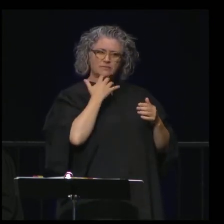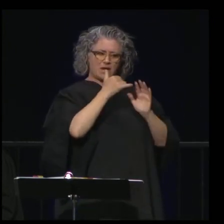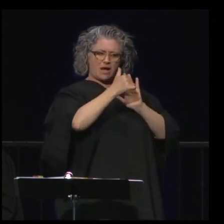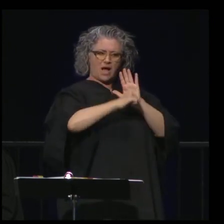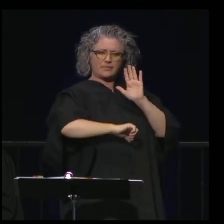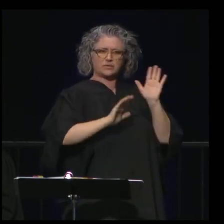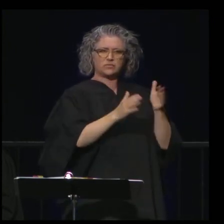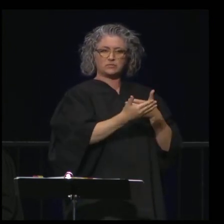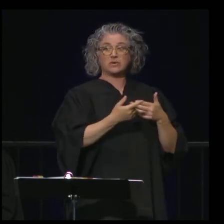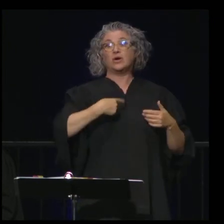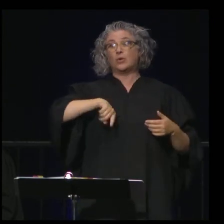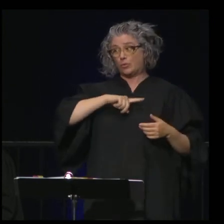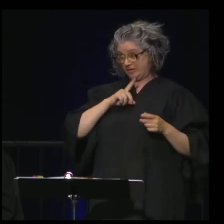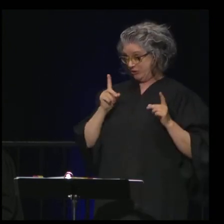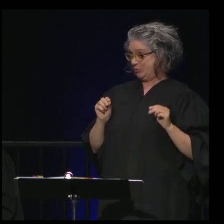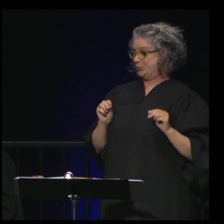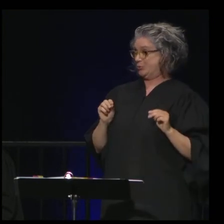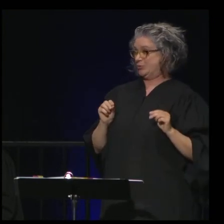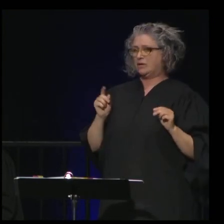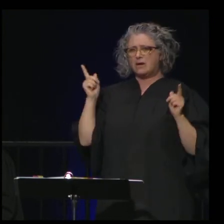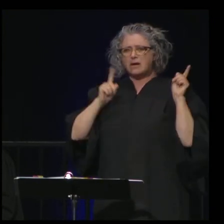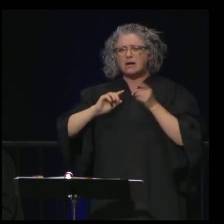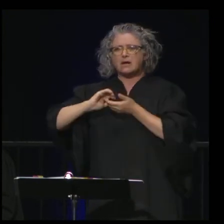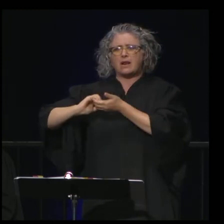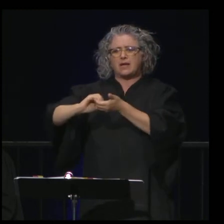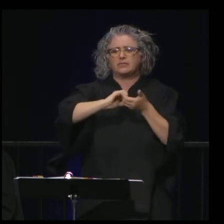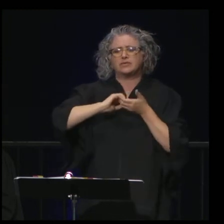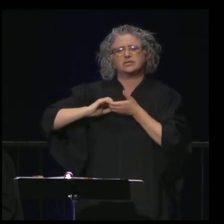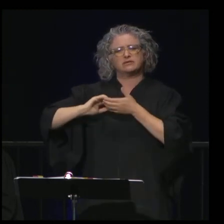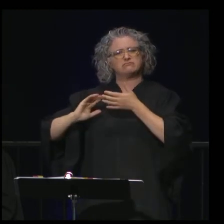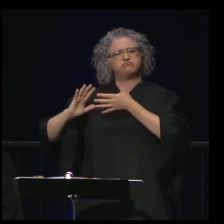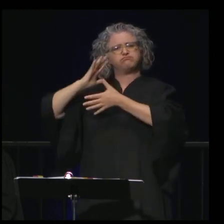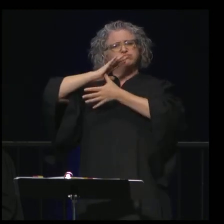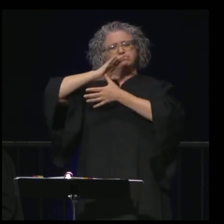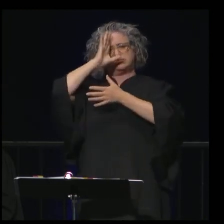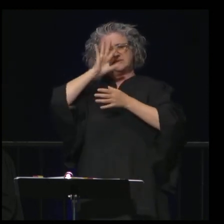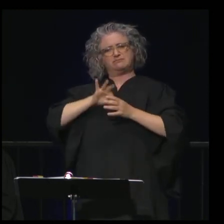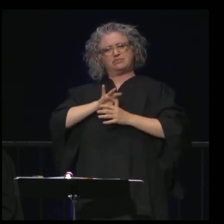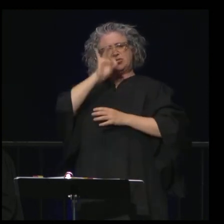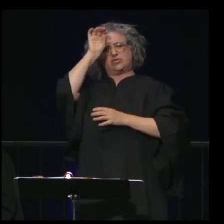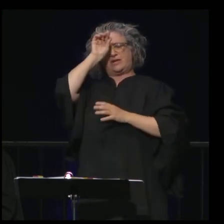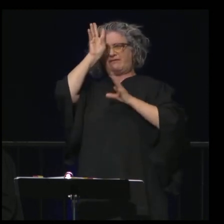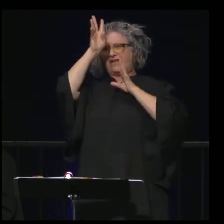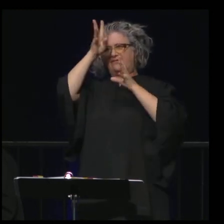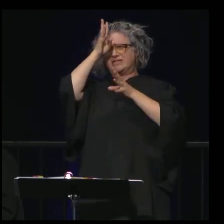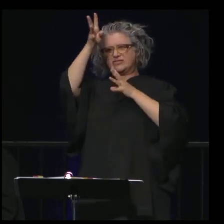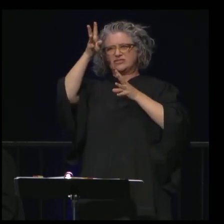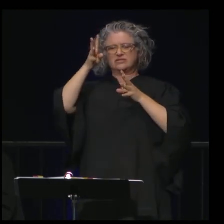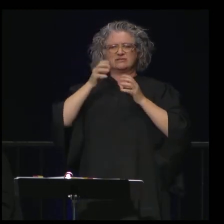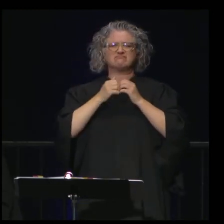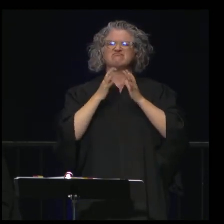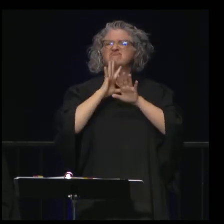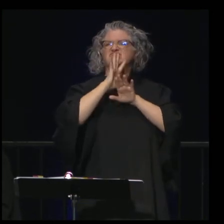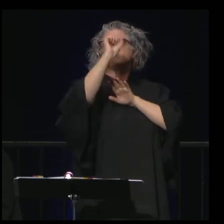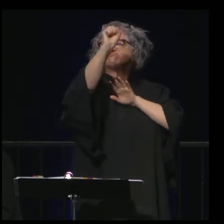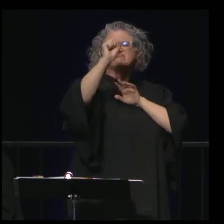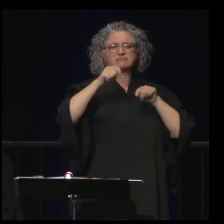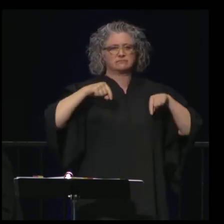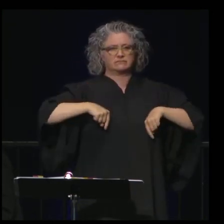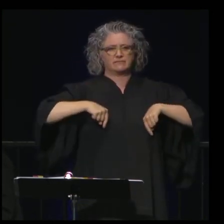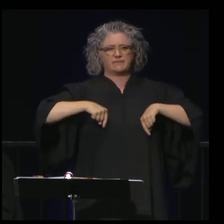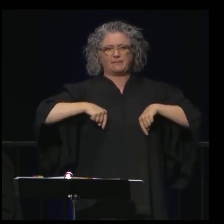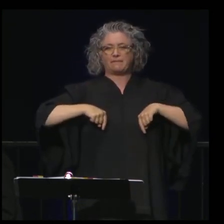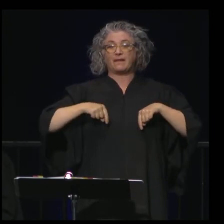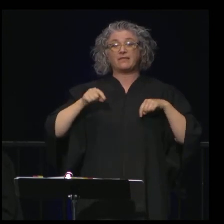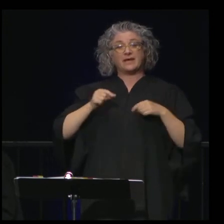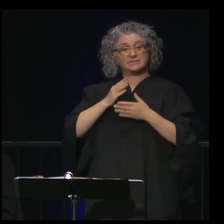But that's what we do here, because collaboration is the spirit of invention and innovation. This is also